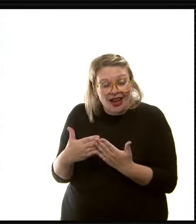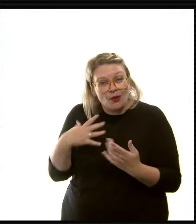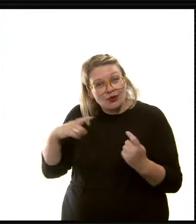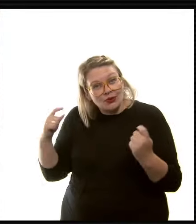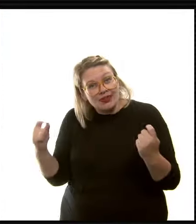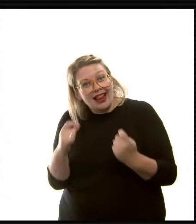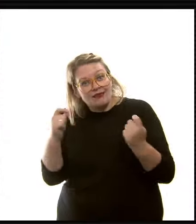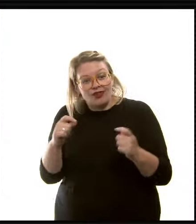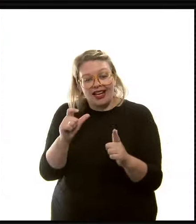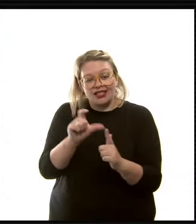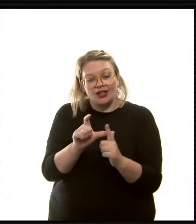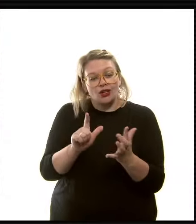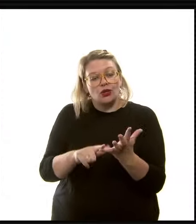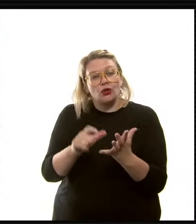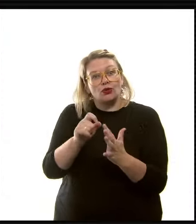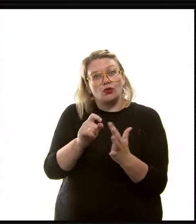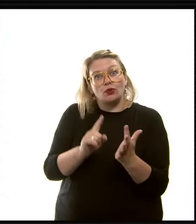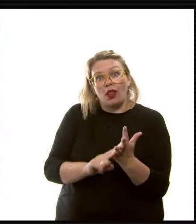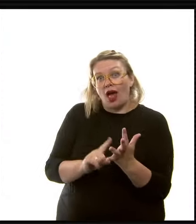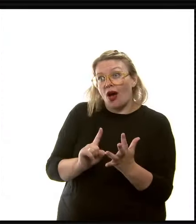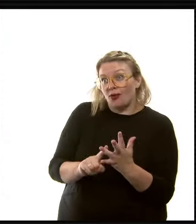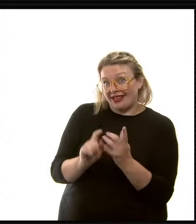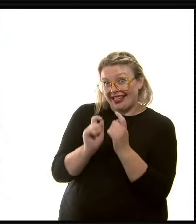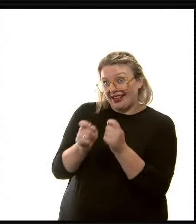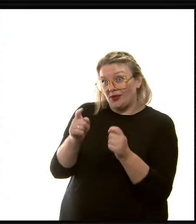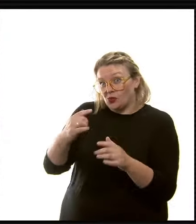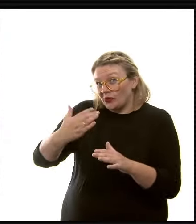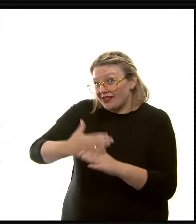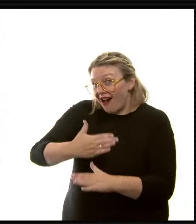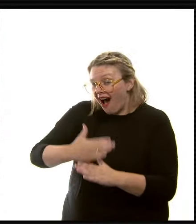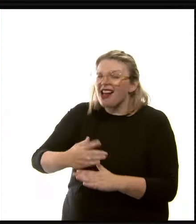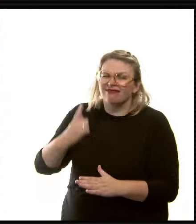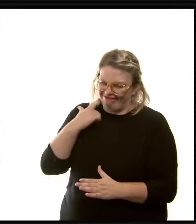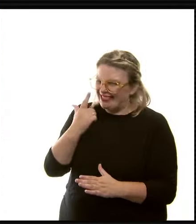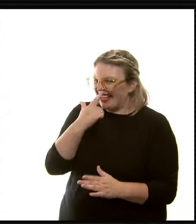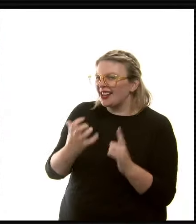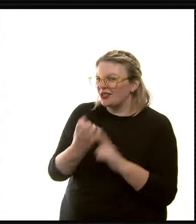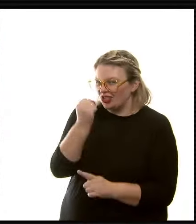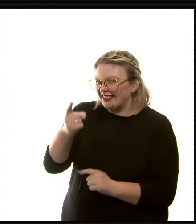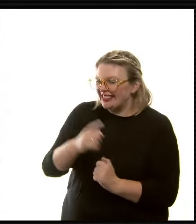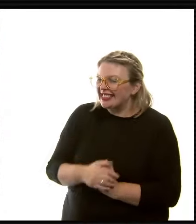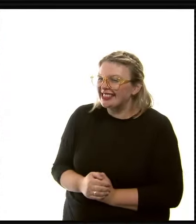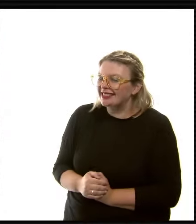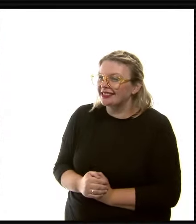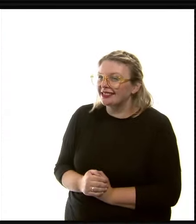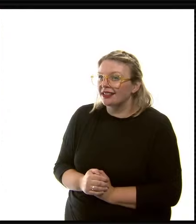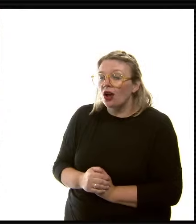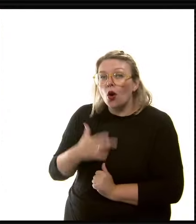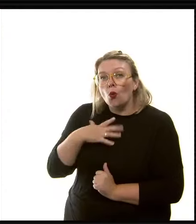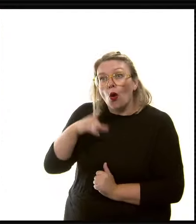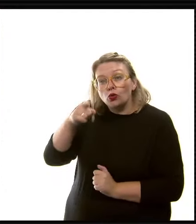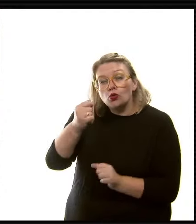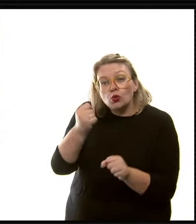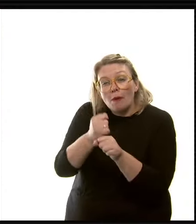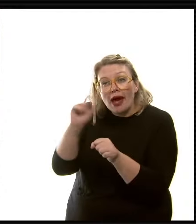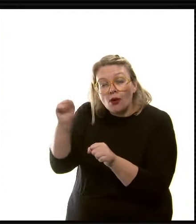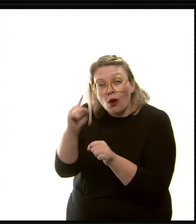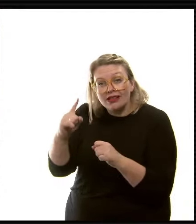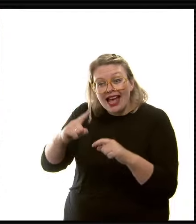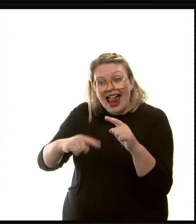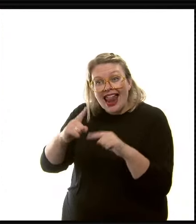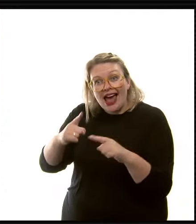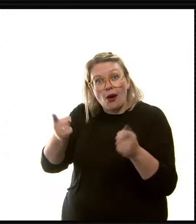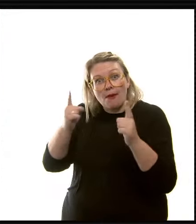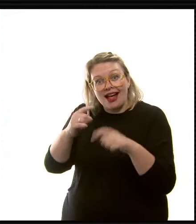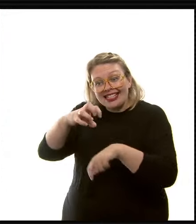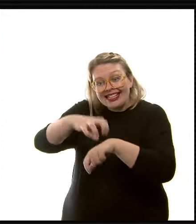Lego Duplo. So I've got a task I'm sure you're fully capable of doing. I'd like you to build your very own Lego Masters cake